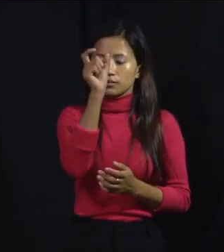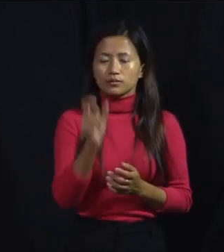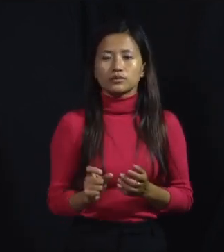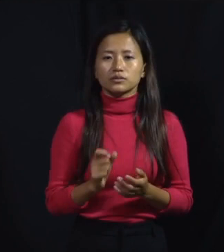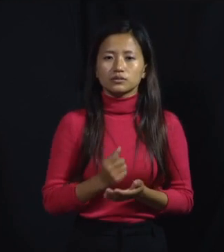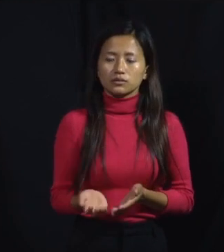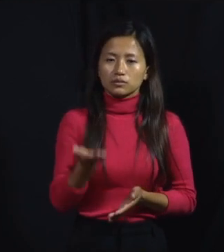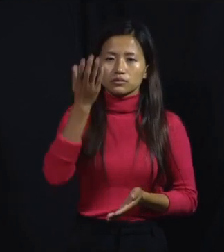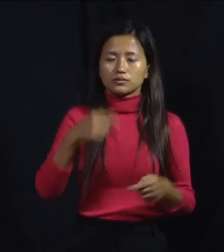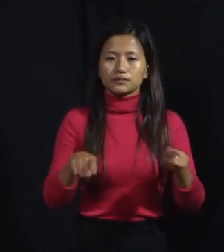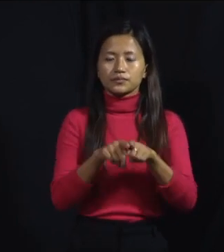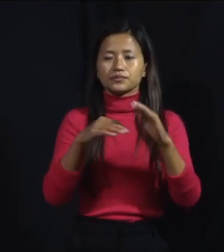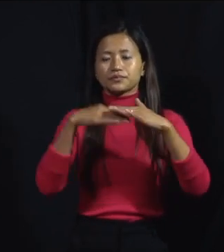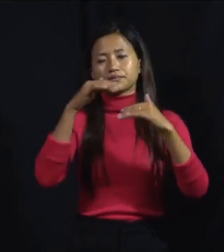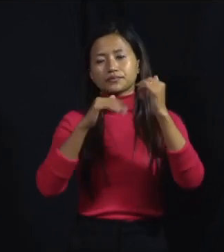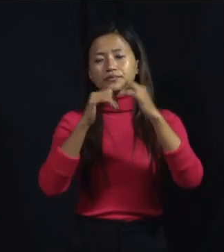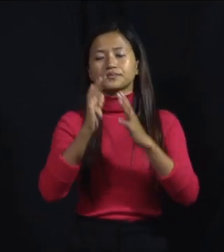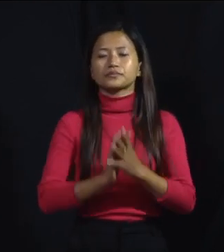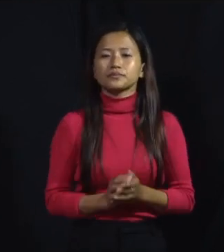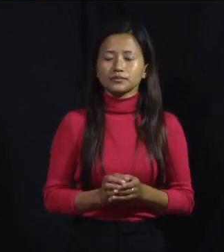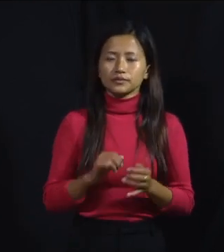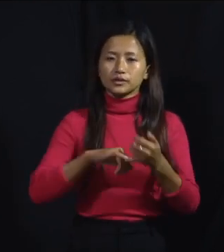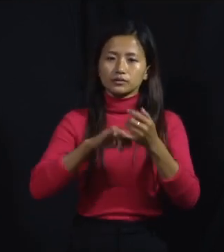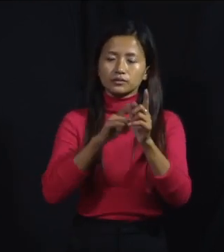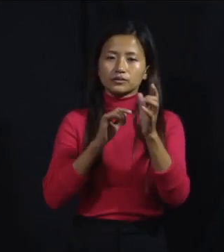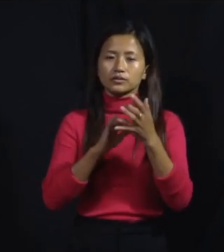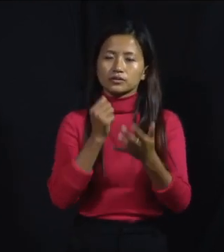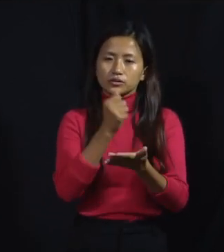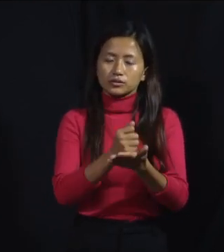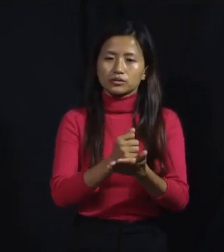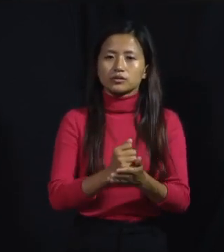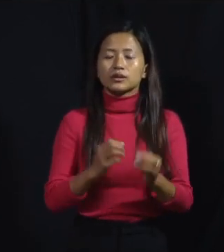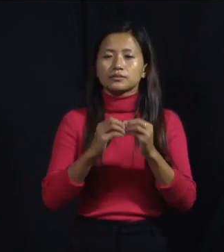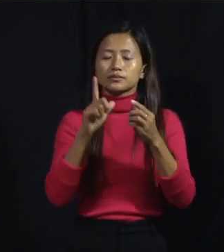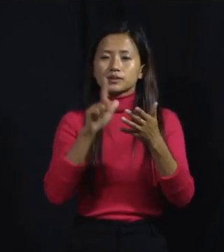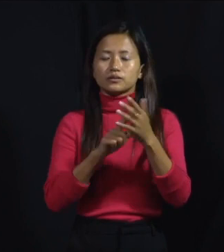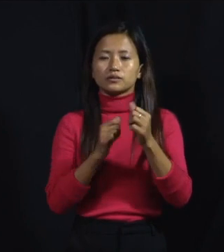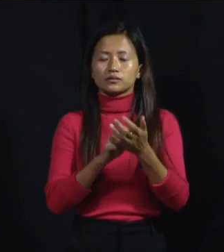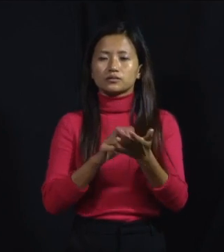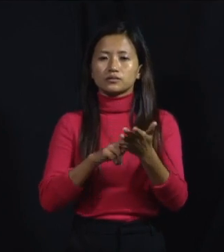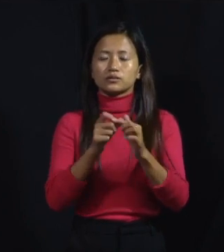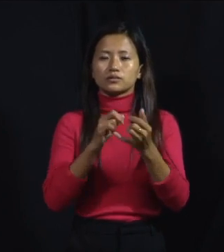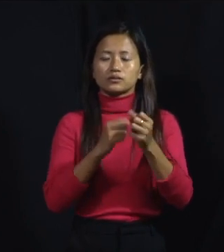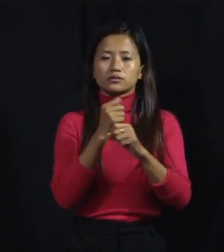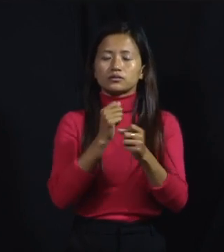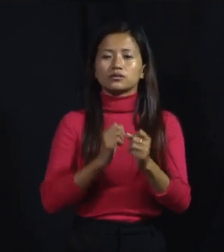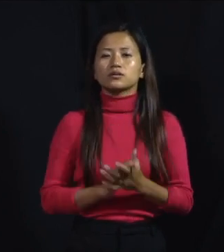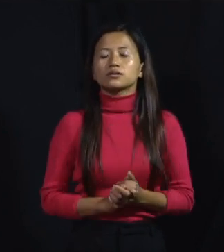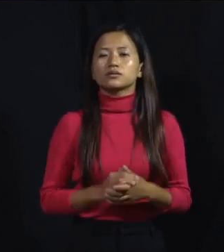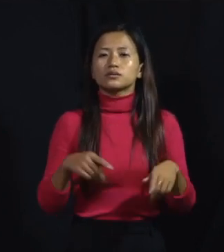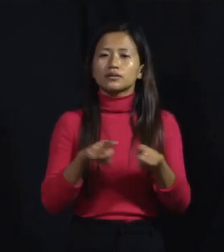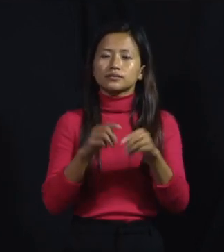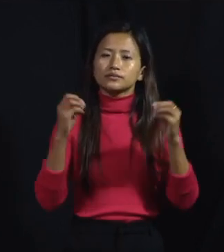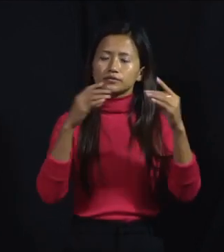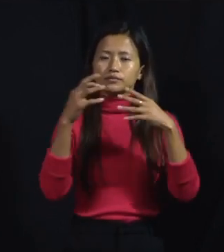person's growth and development, okay? So there should be synthesis, there should be blending of both the hereditary and the